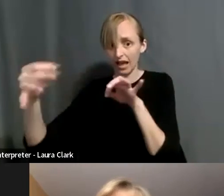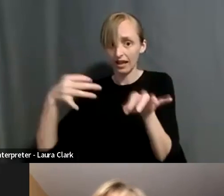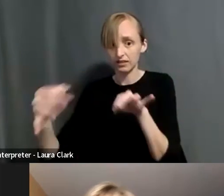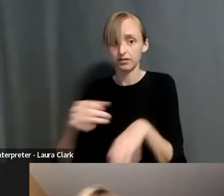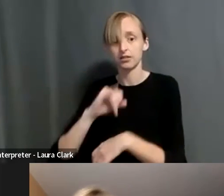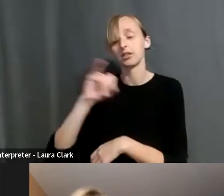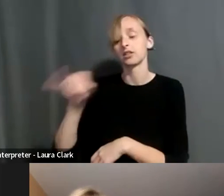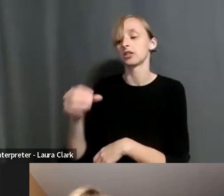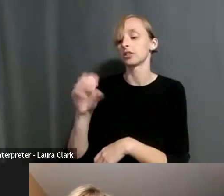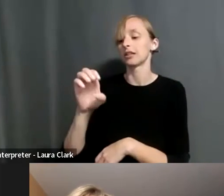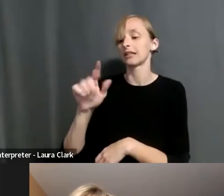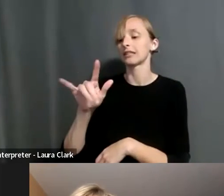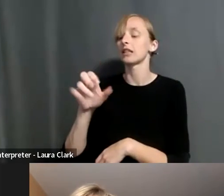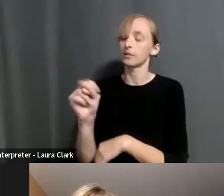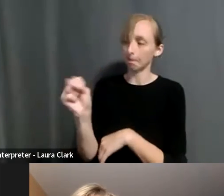Yes.